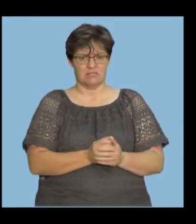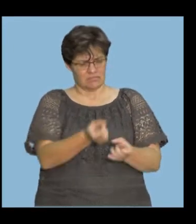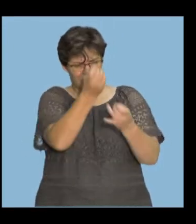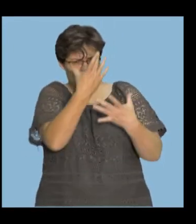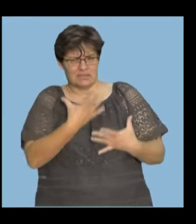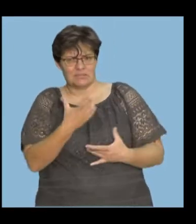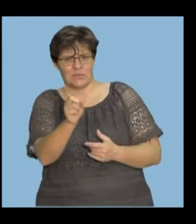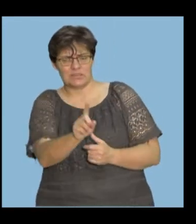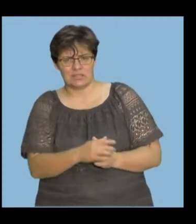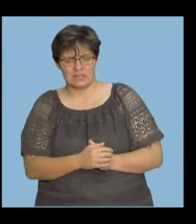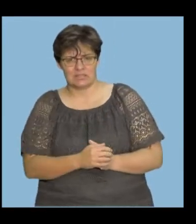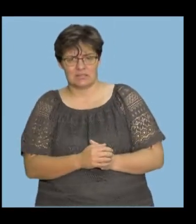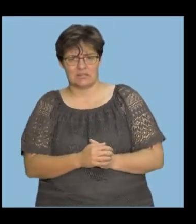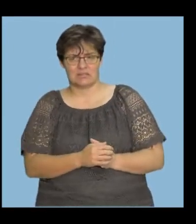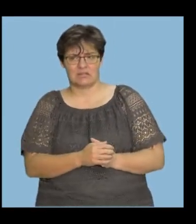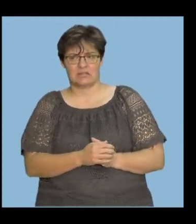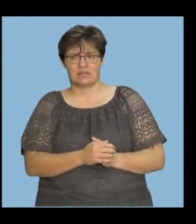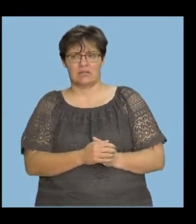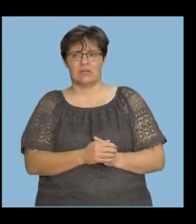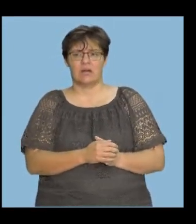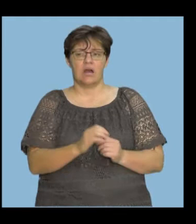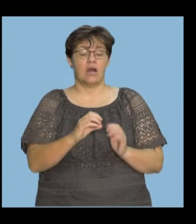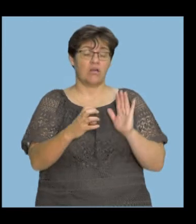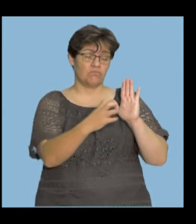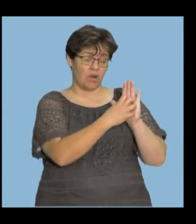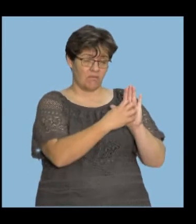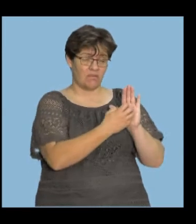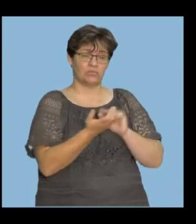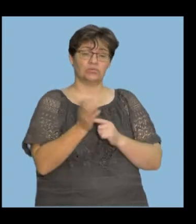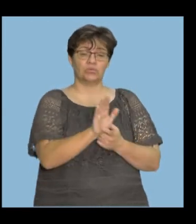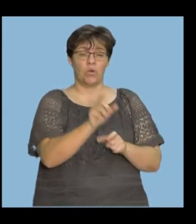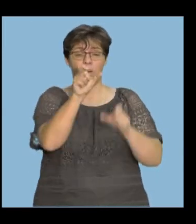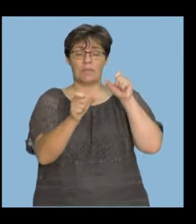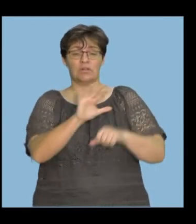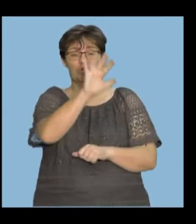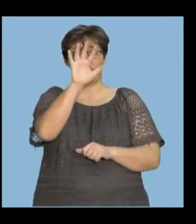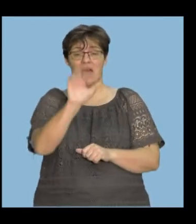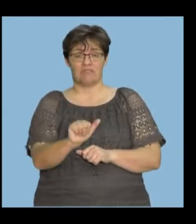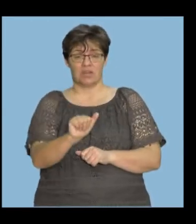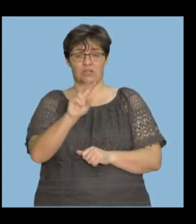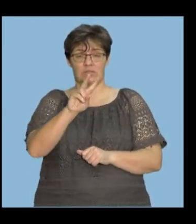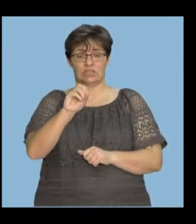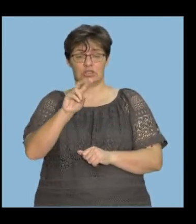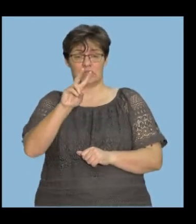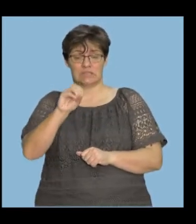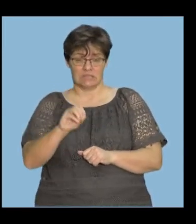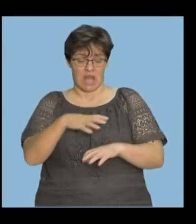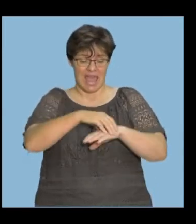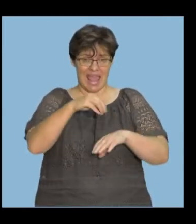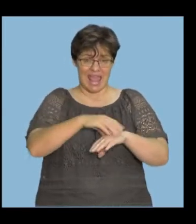indicate? The graph showing number of coronavirus deaths in South Africa in 2020 by age.